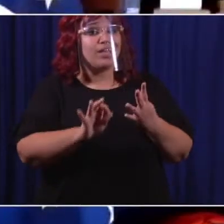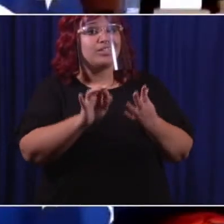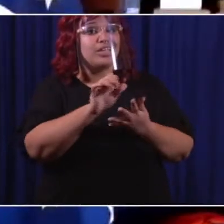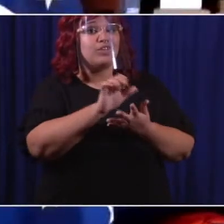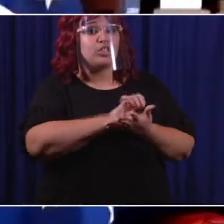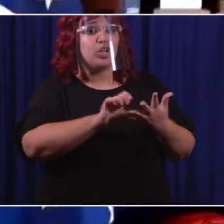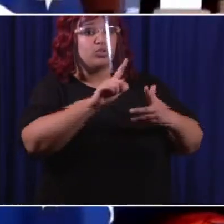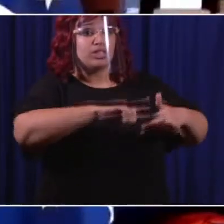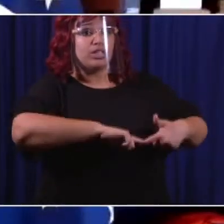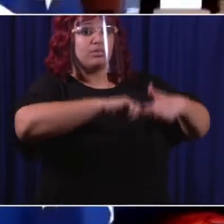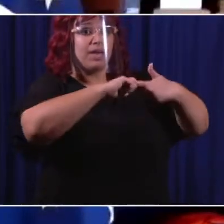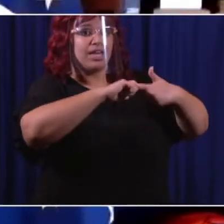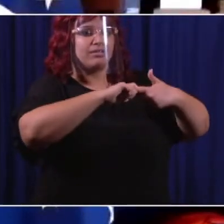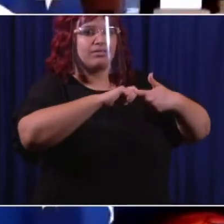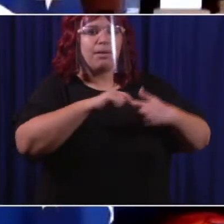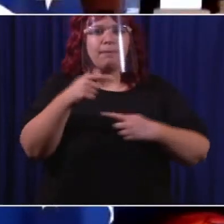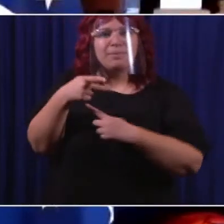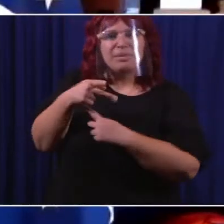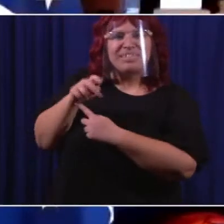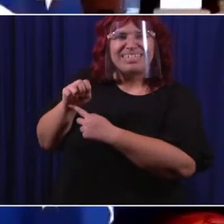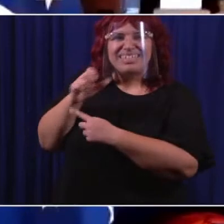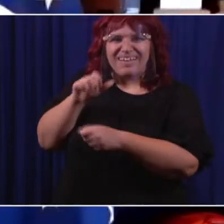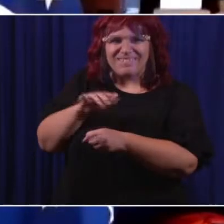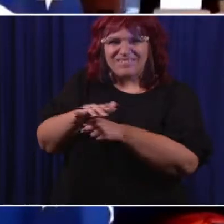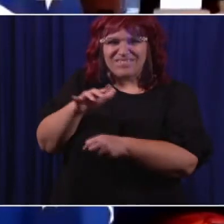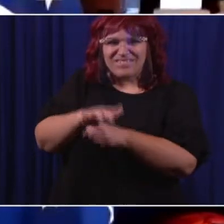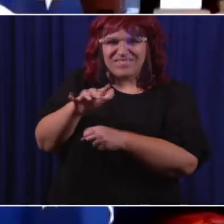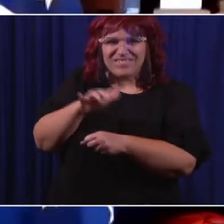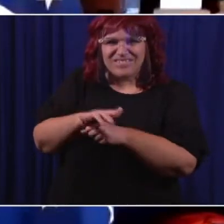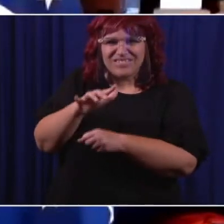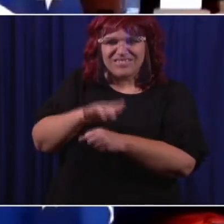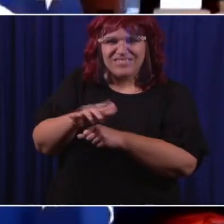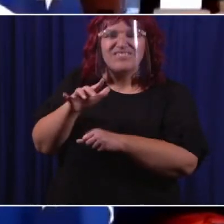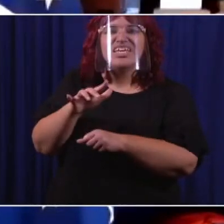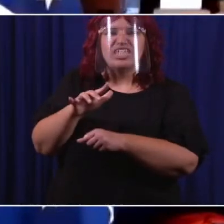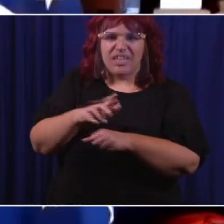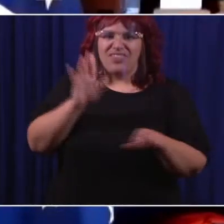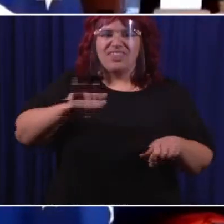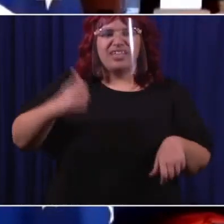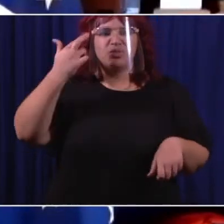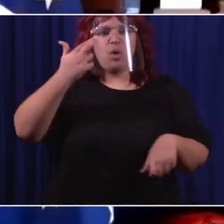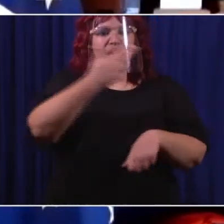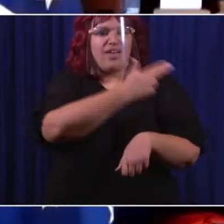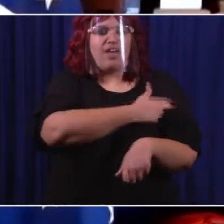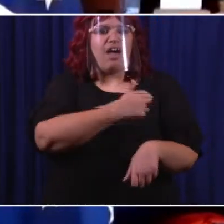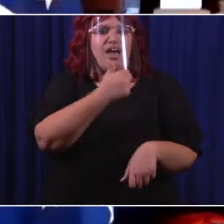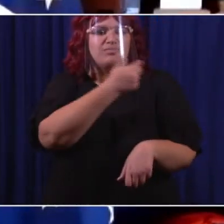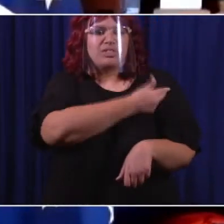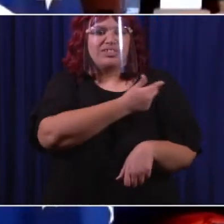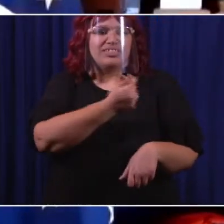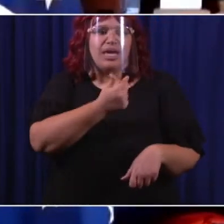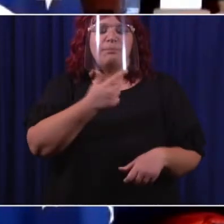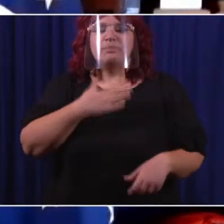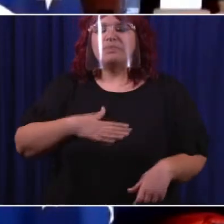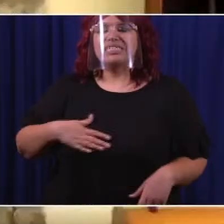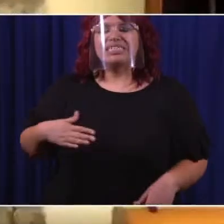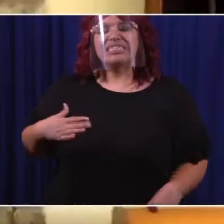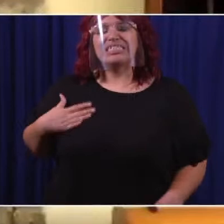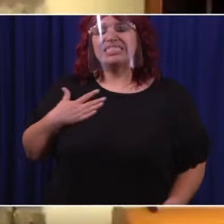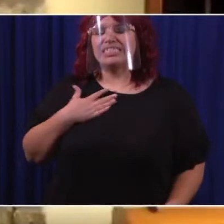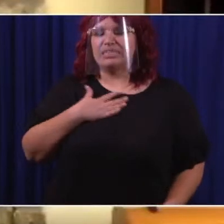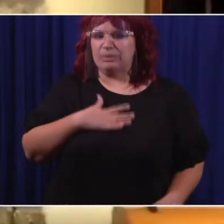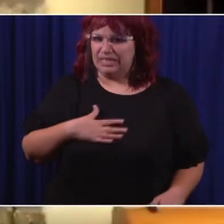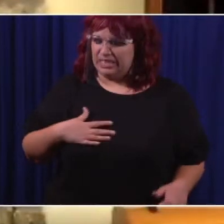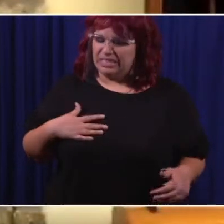chain for PPE. That was one of the original reasons that they asked for us to delay elective good point. surgeries,